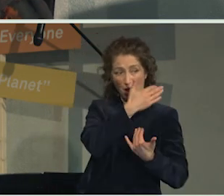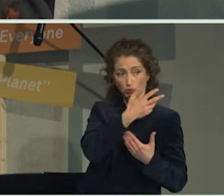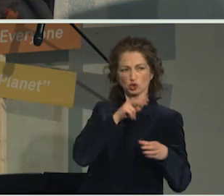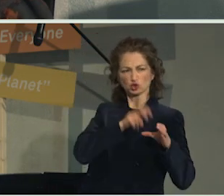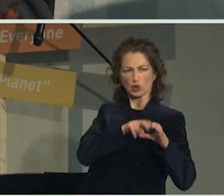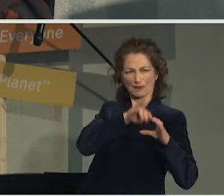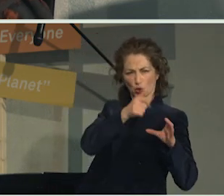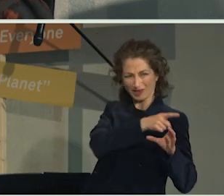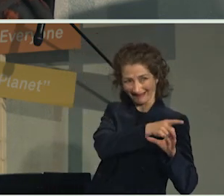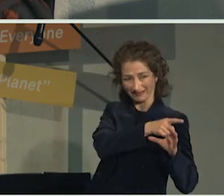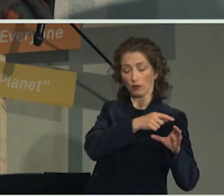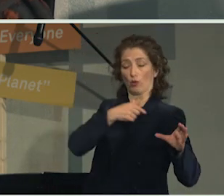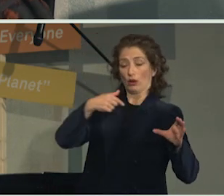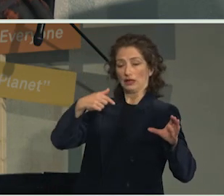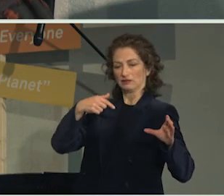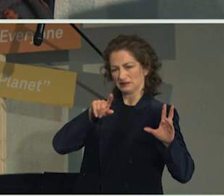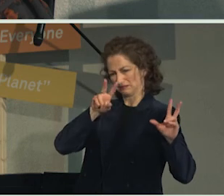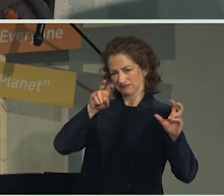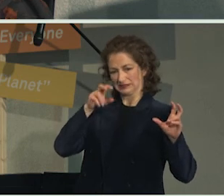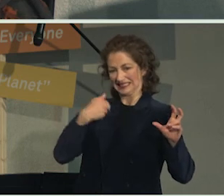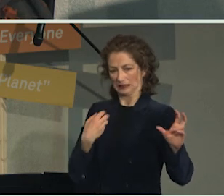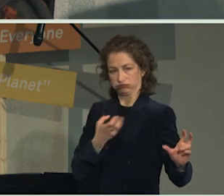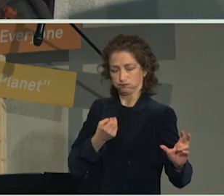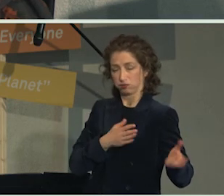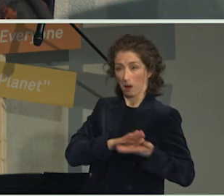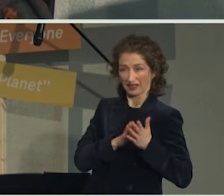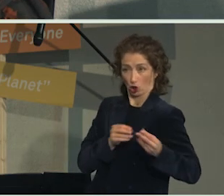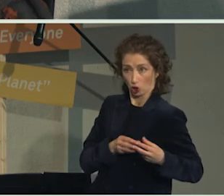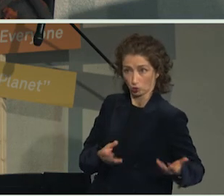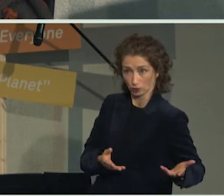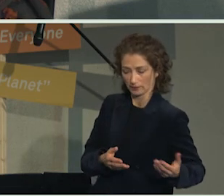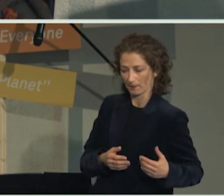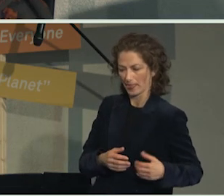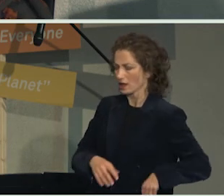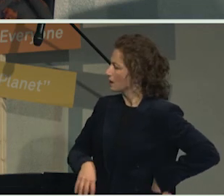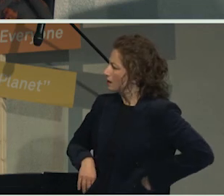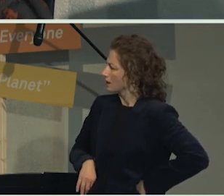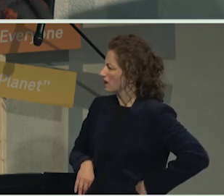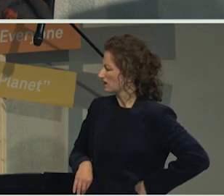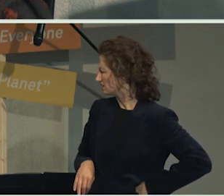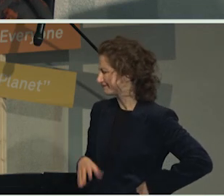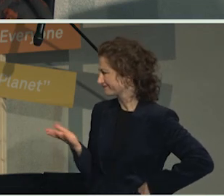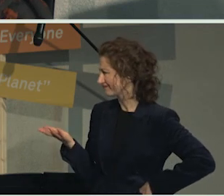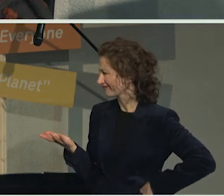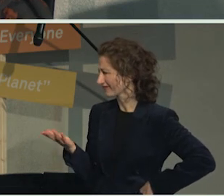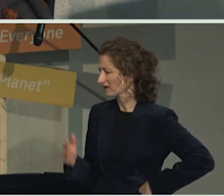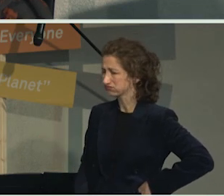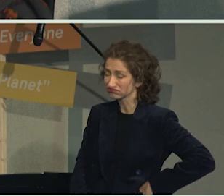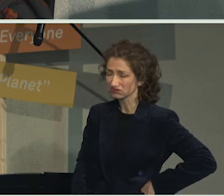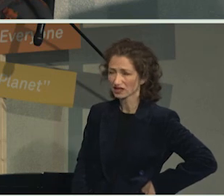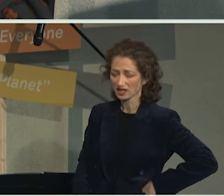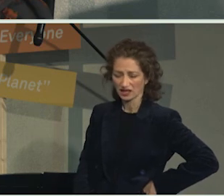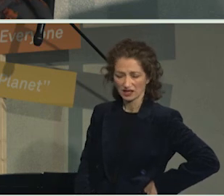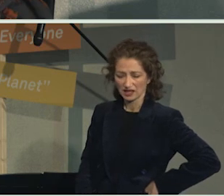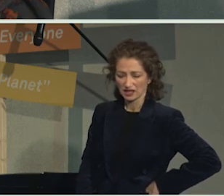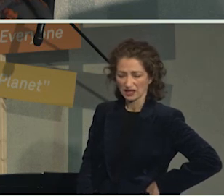some practical solutions? I think this is kind of ridiculous and